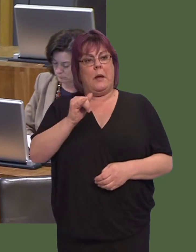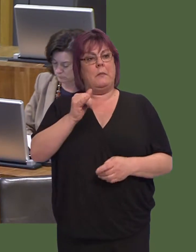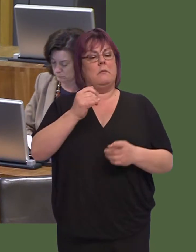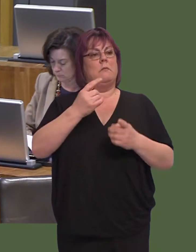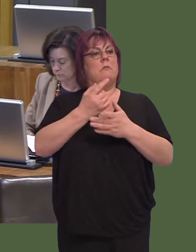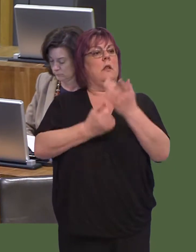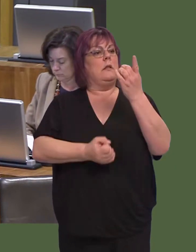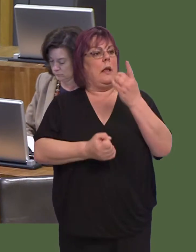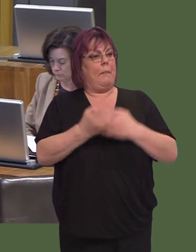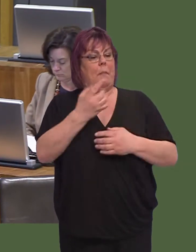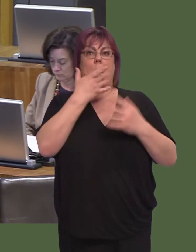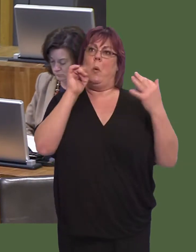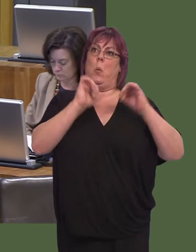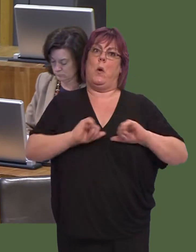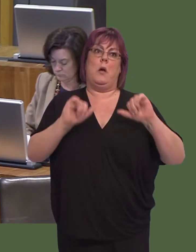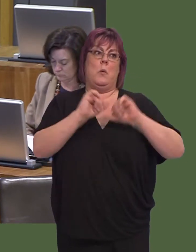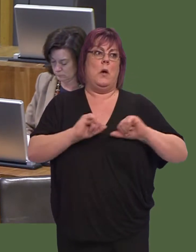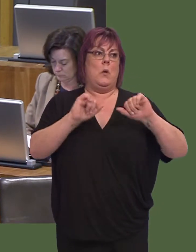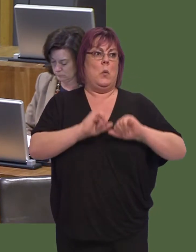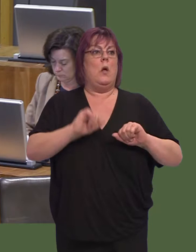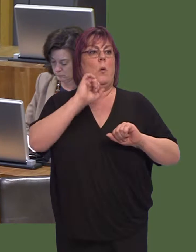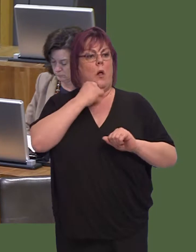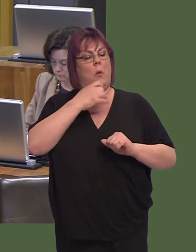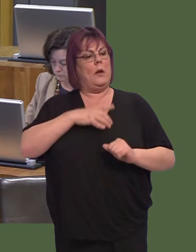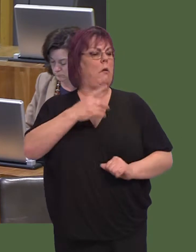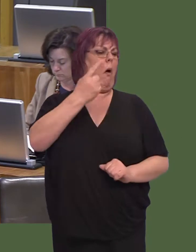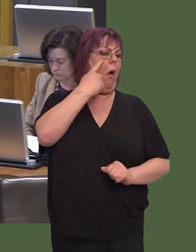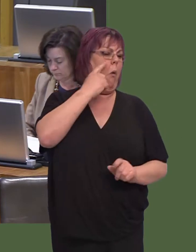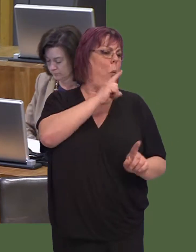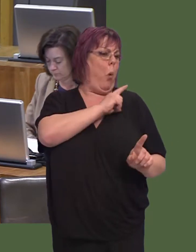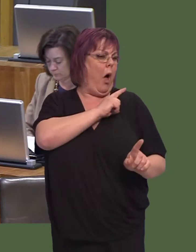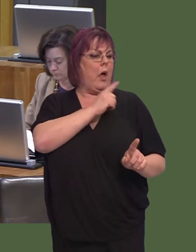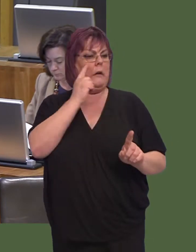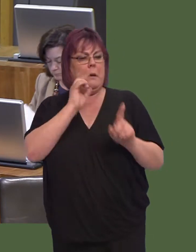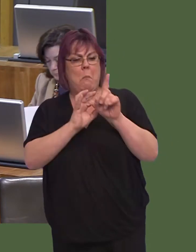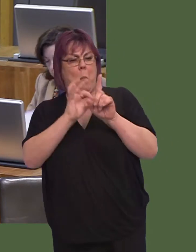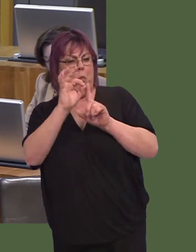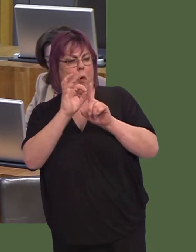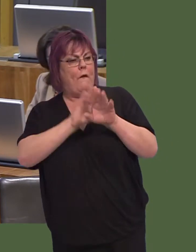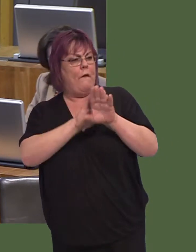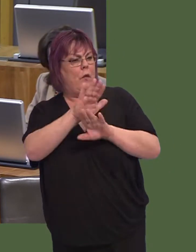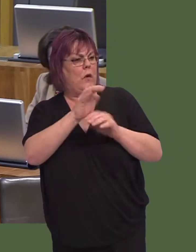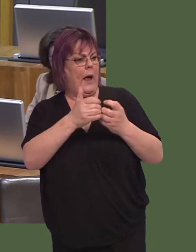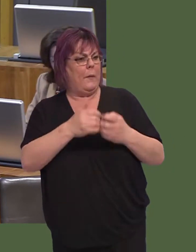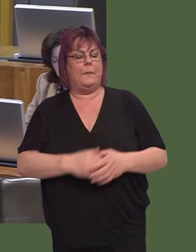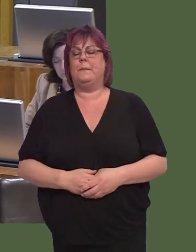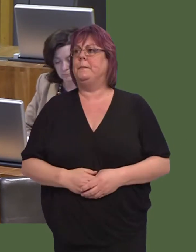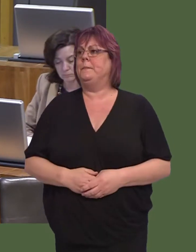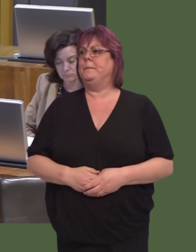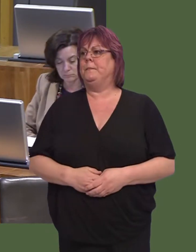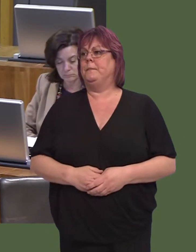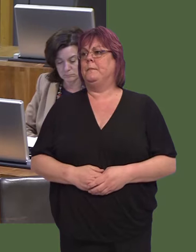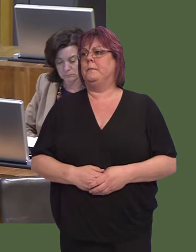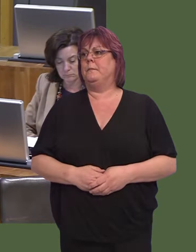they need to be looked at very carefully and investigated, and lessons learned from those occasions. I have to say that the financial pressures